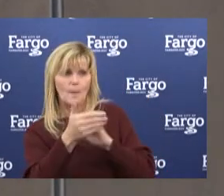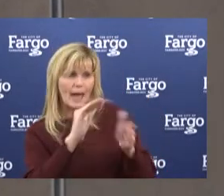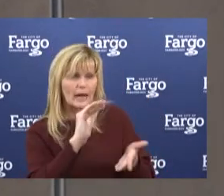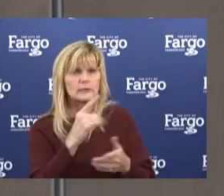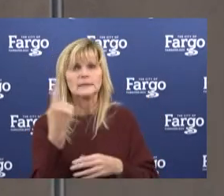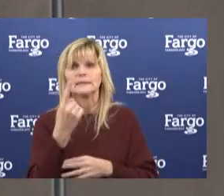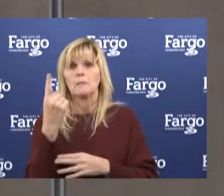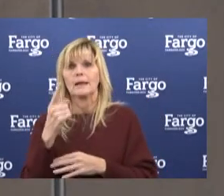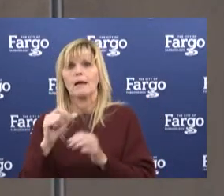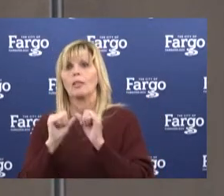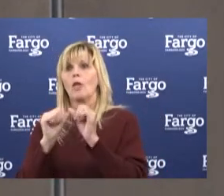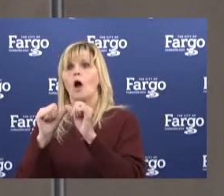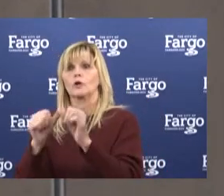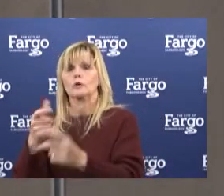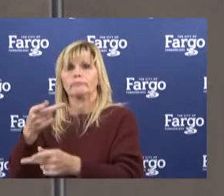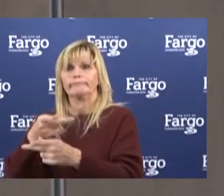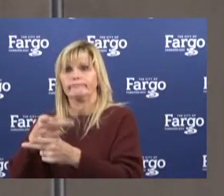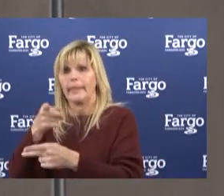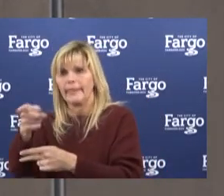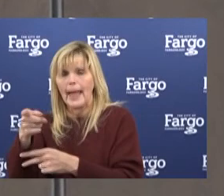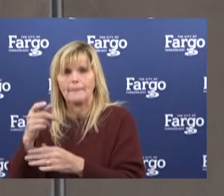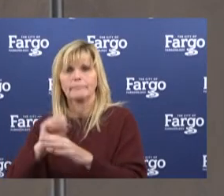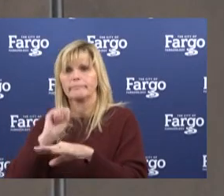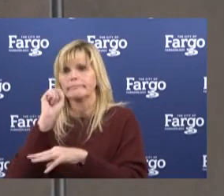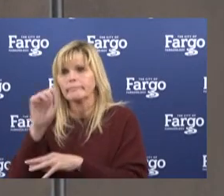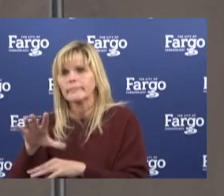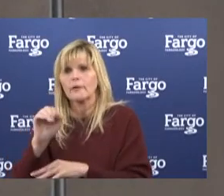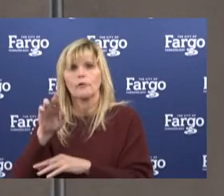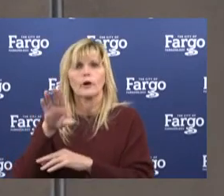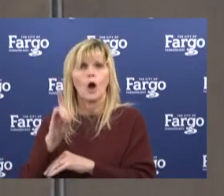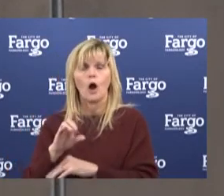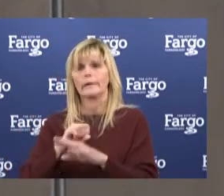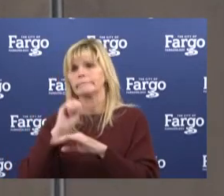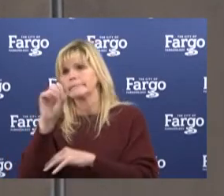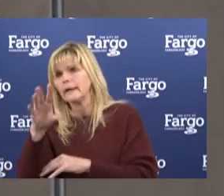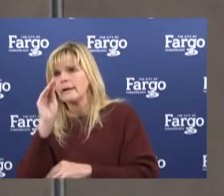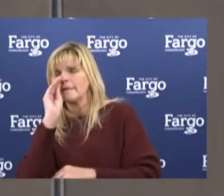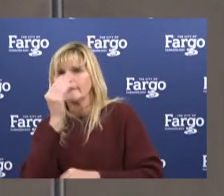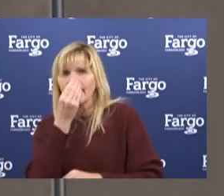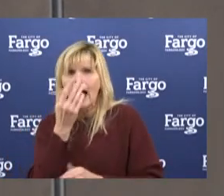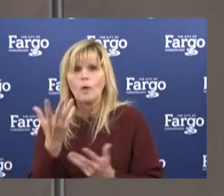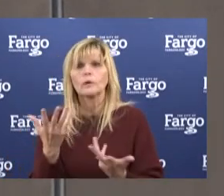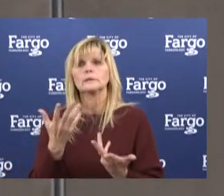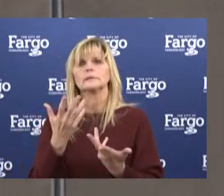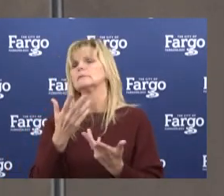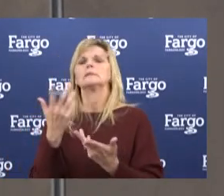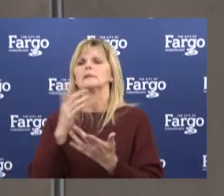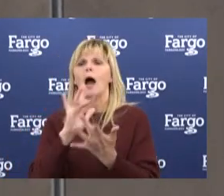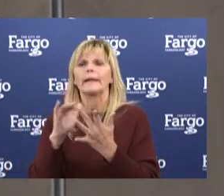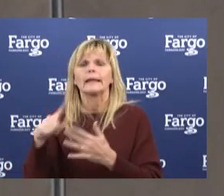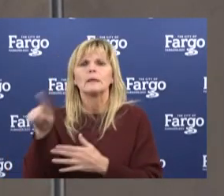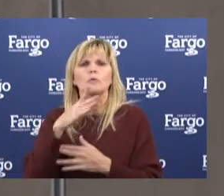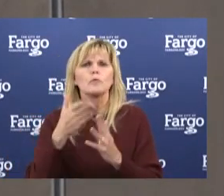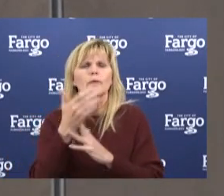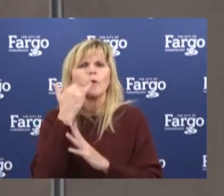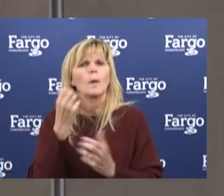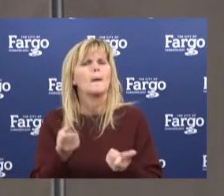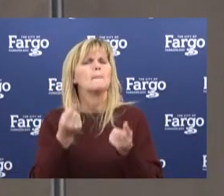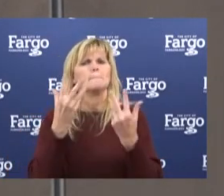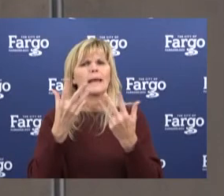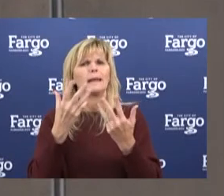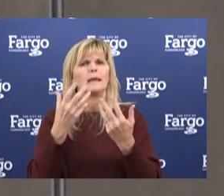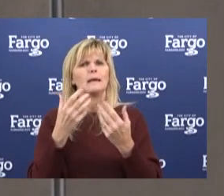in long-term care facilities, sending a card, sending flowers, reaching out through the phone. I know many long-term